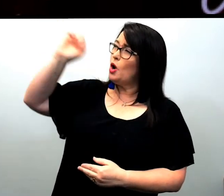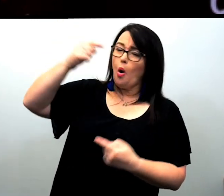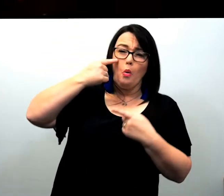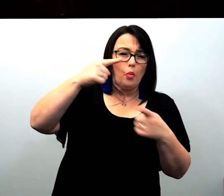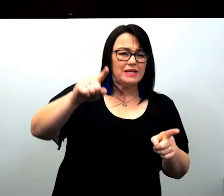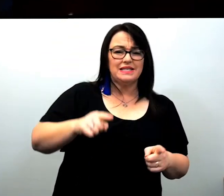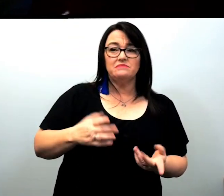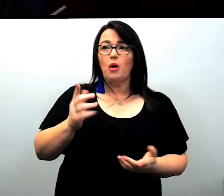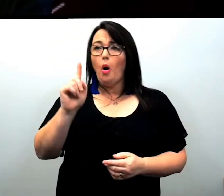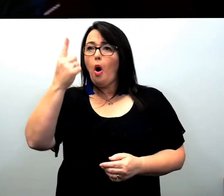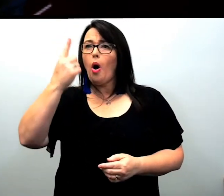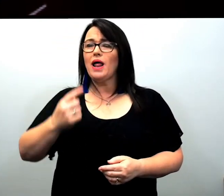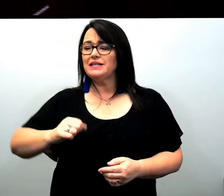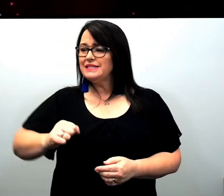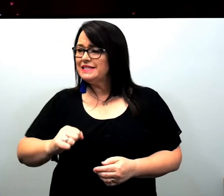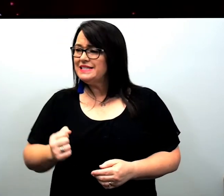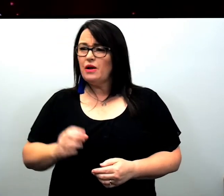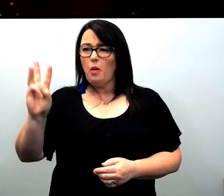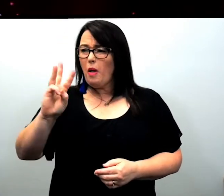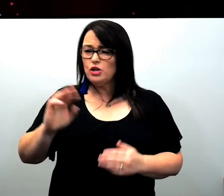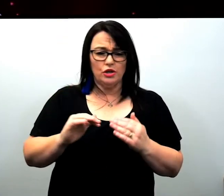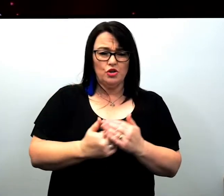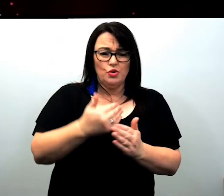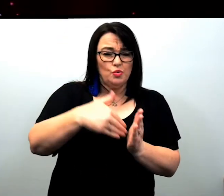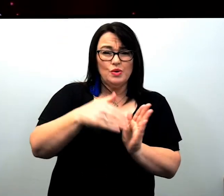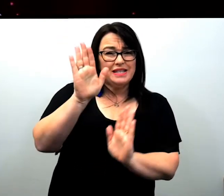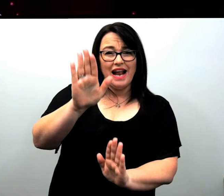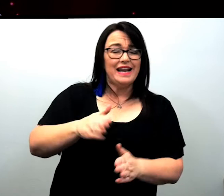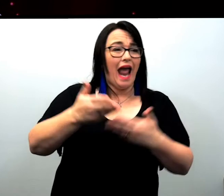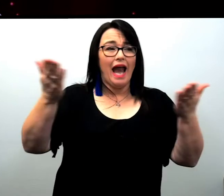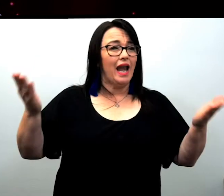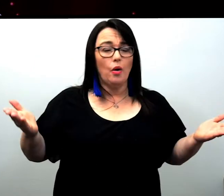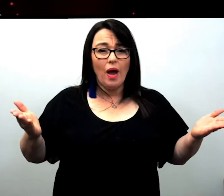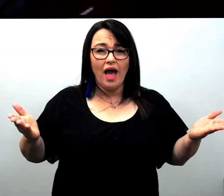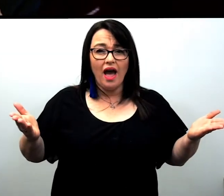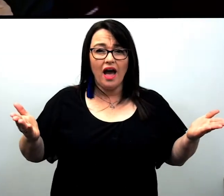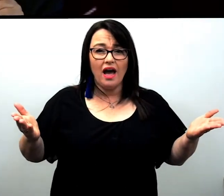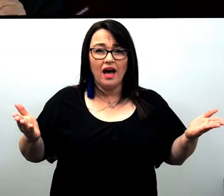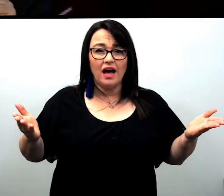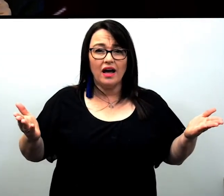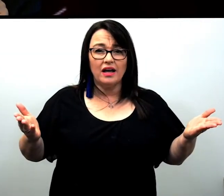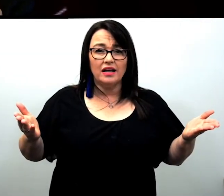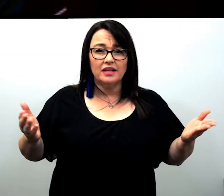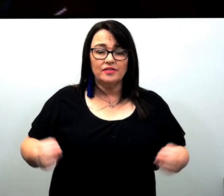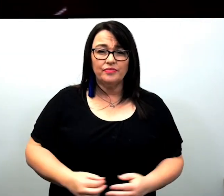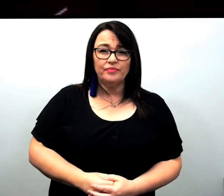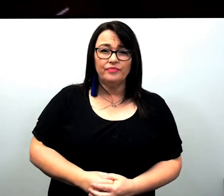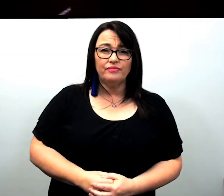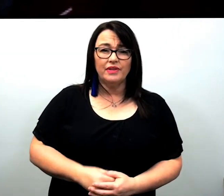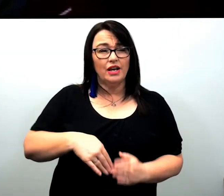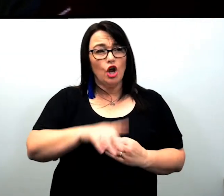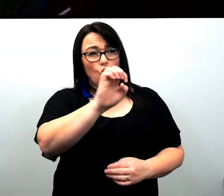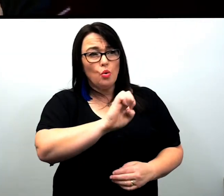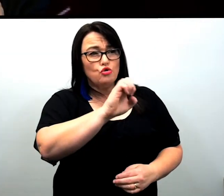Dunedin, Wellington, in New Zealand, in Australia, in Asia, in